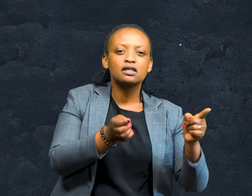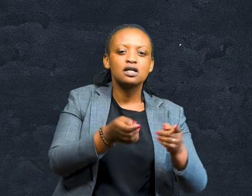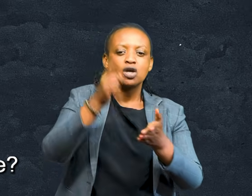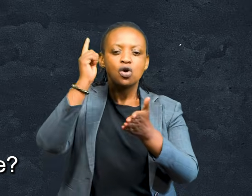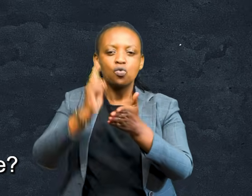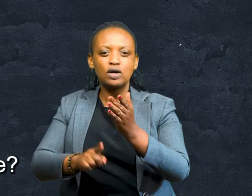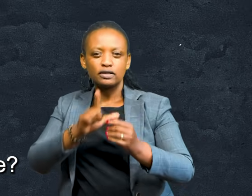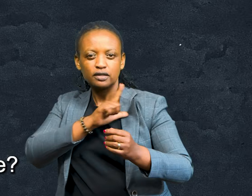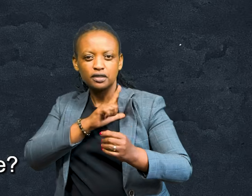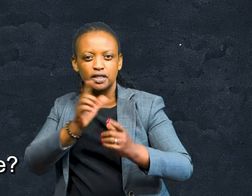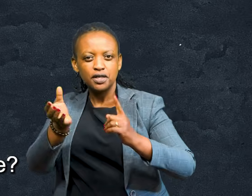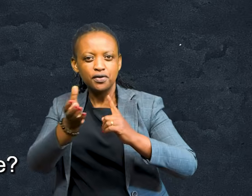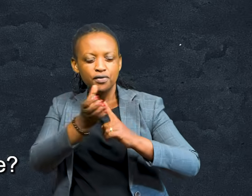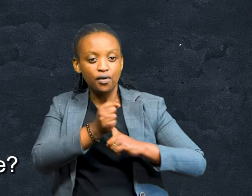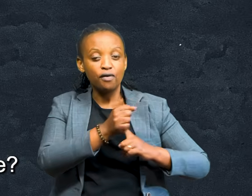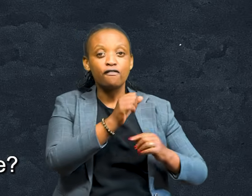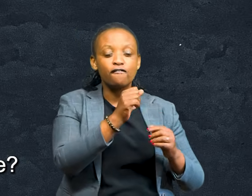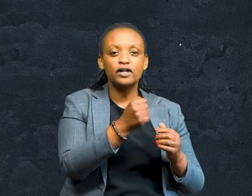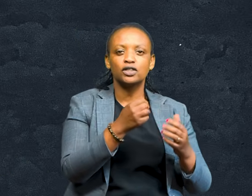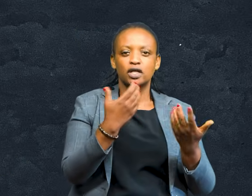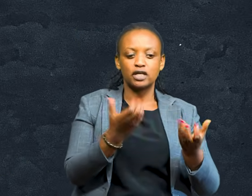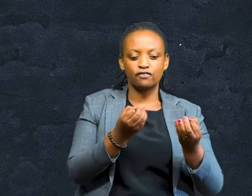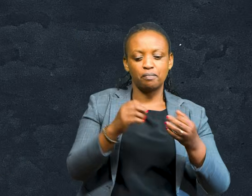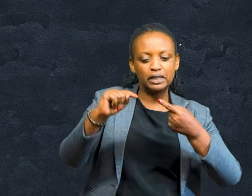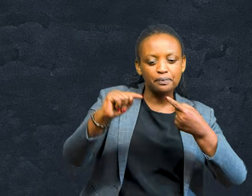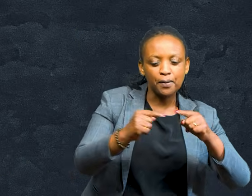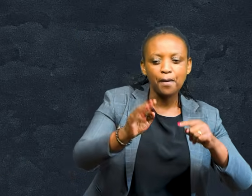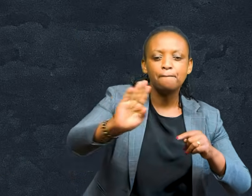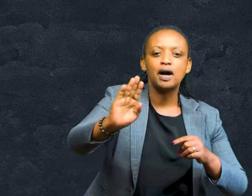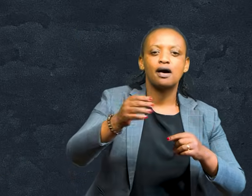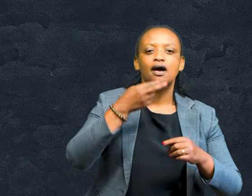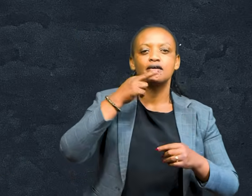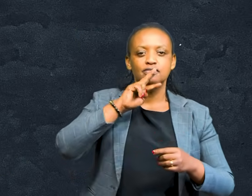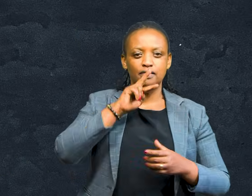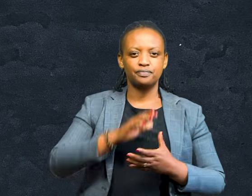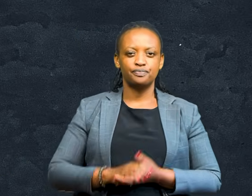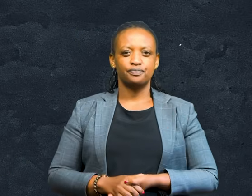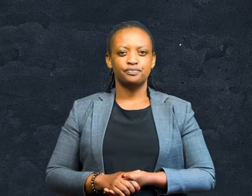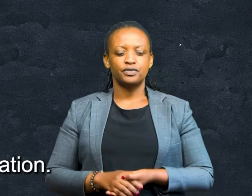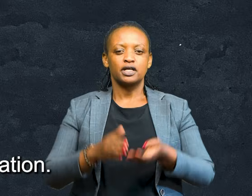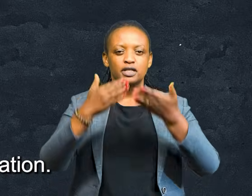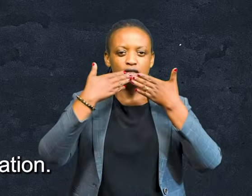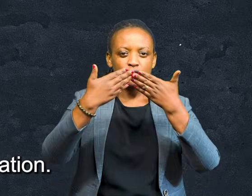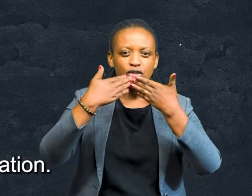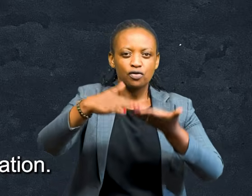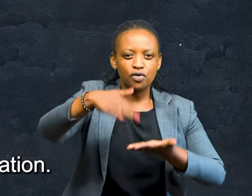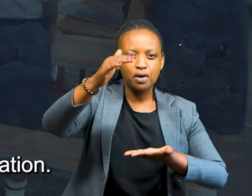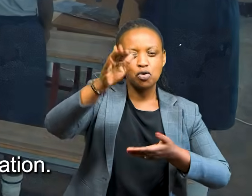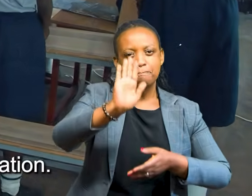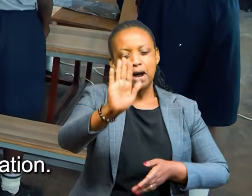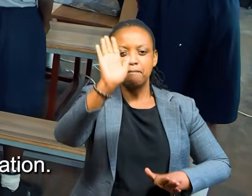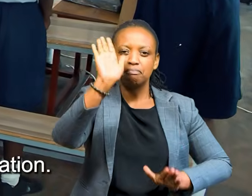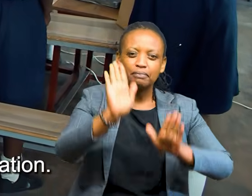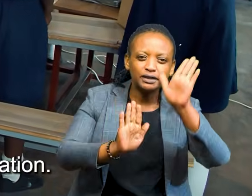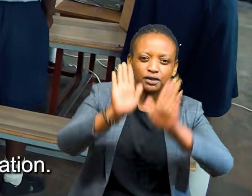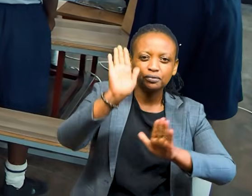it? What was the chance of getting 5? Discuss your answers. I thank you very much for